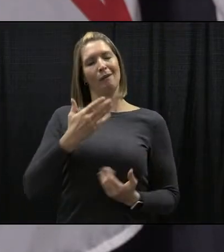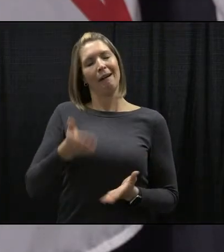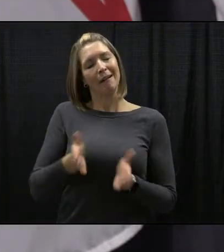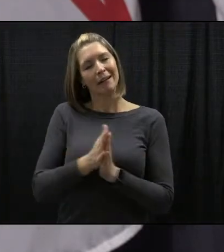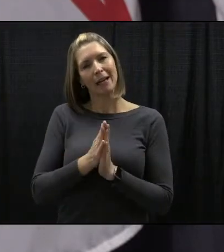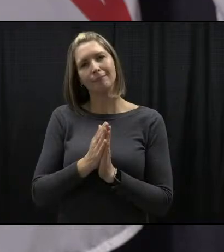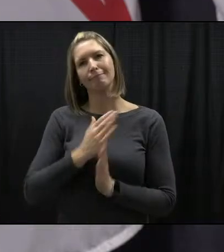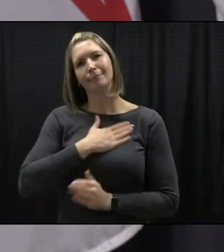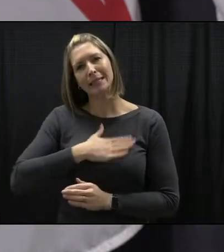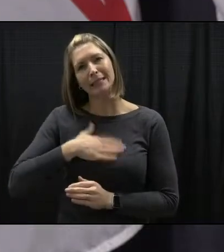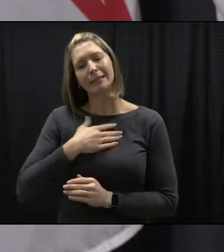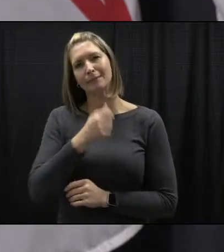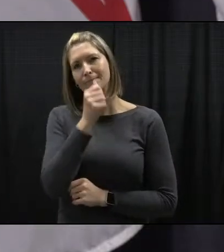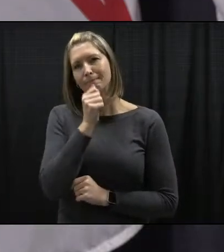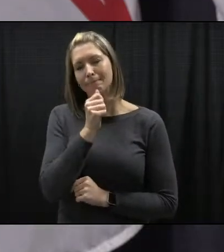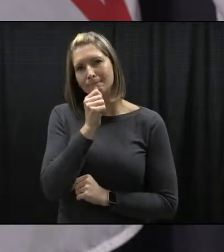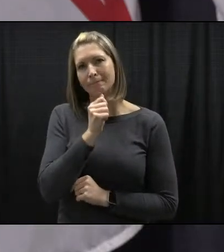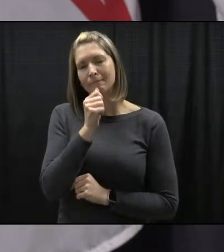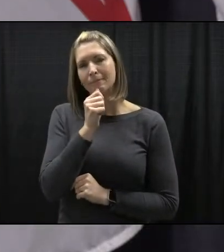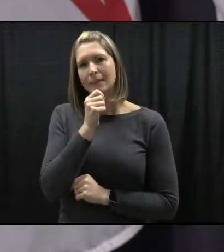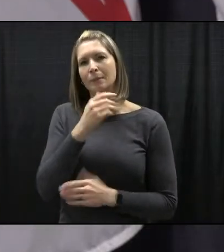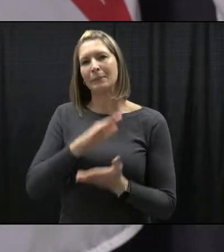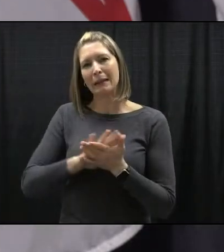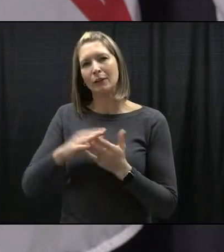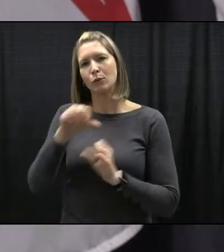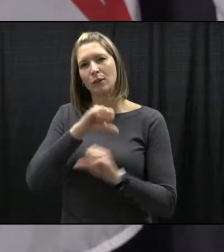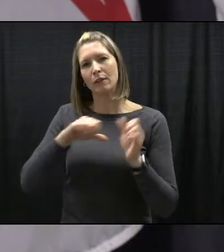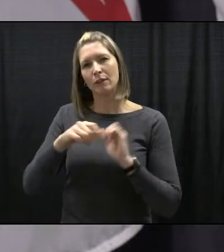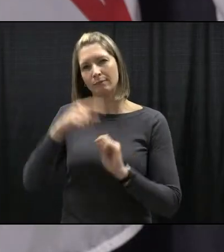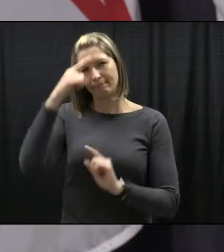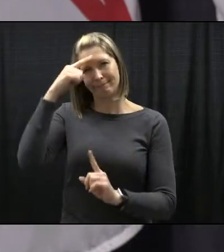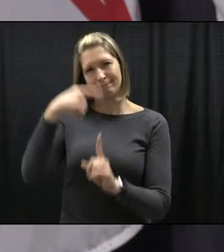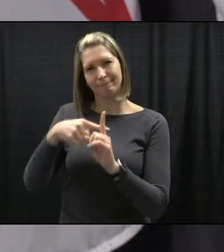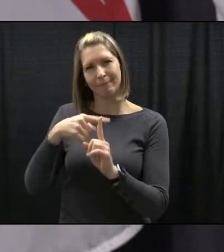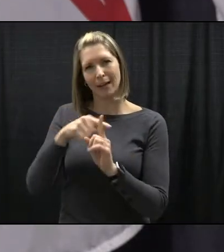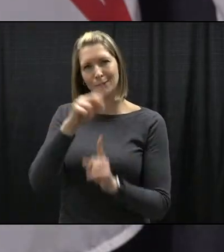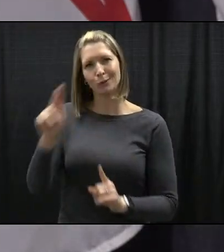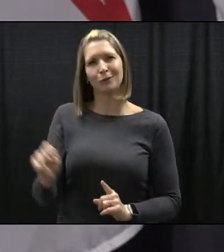to one another, and hold fast, Newfoundland and Labrador. Thank you.